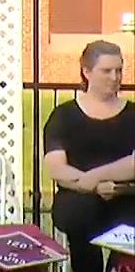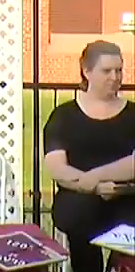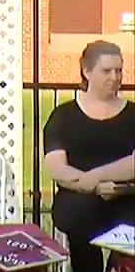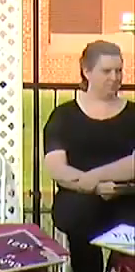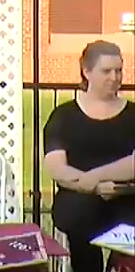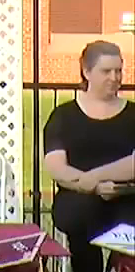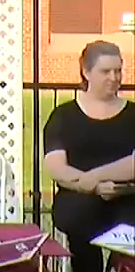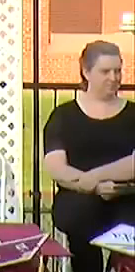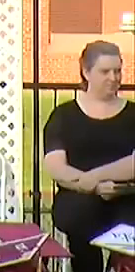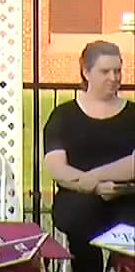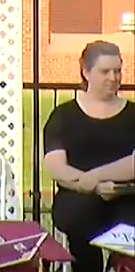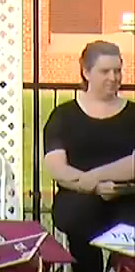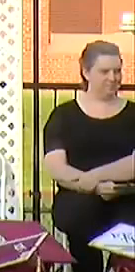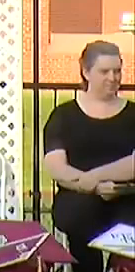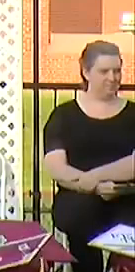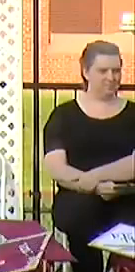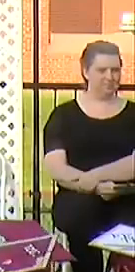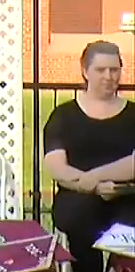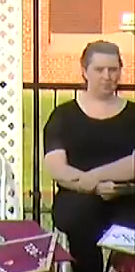Ryan G. Stone.